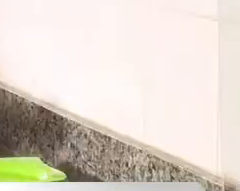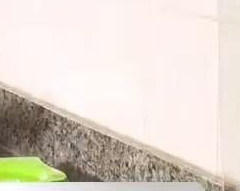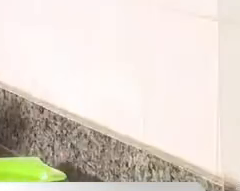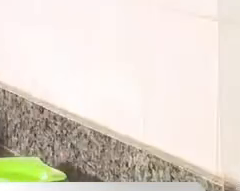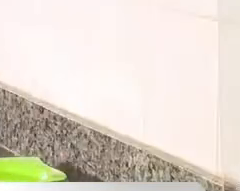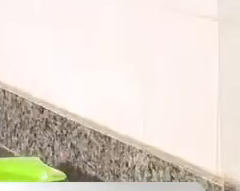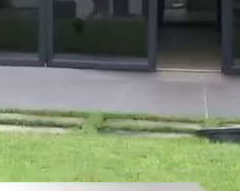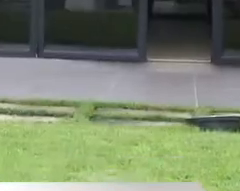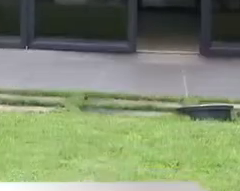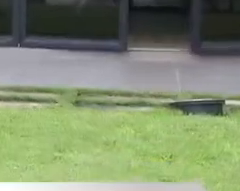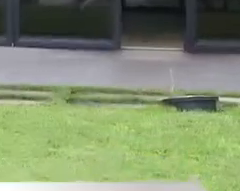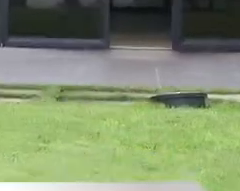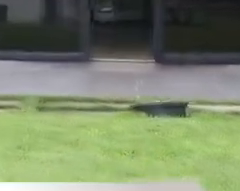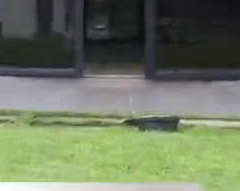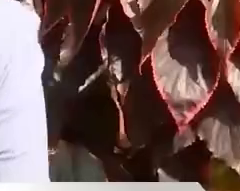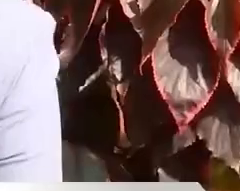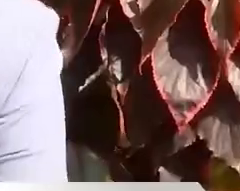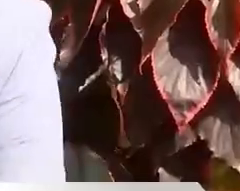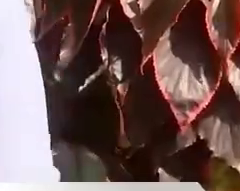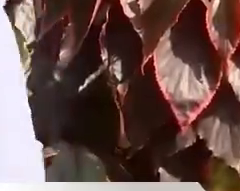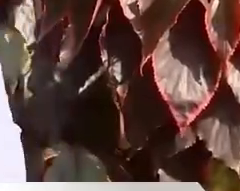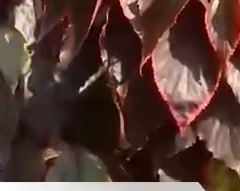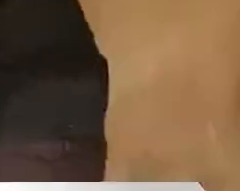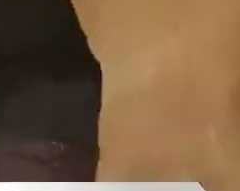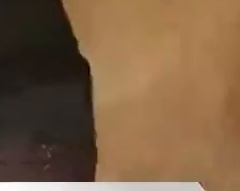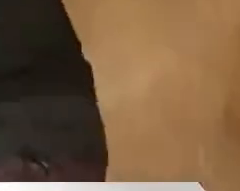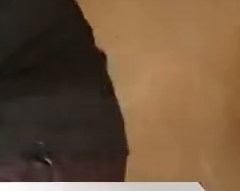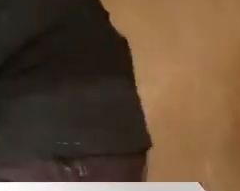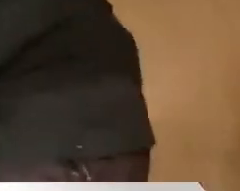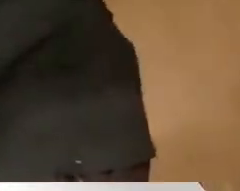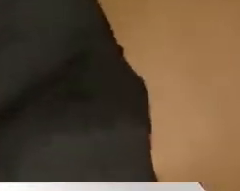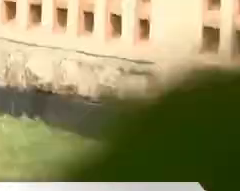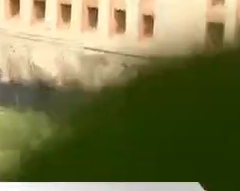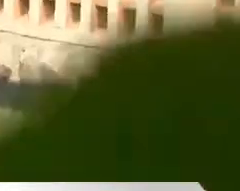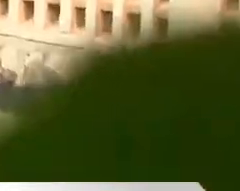tutakuletea viongozi aina mbali mbali.